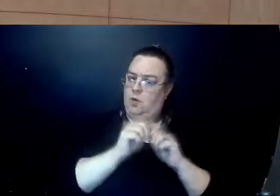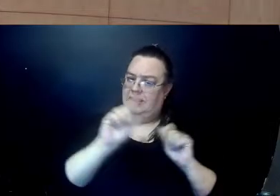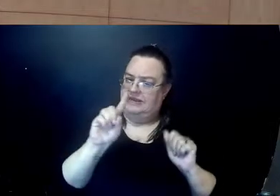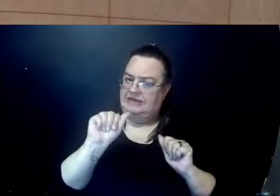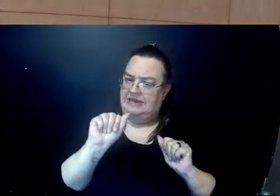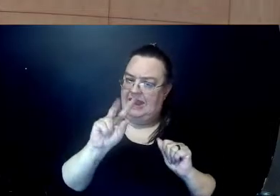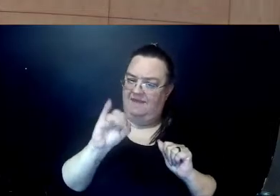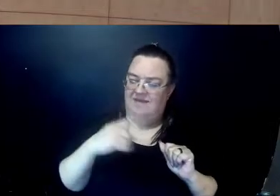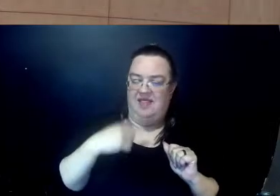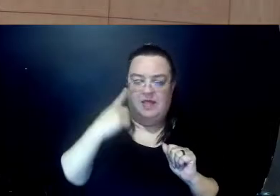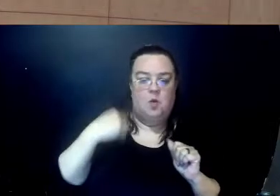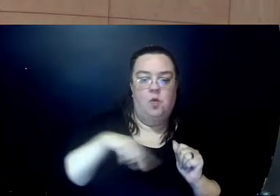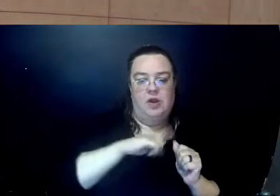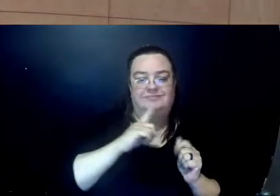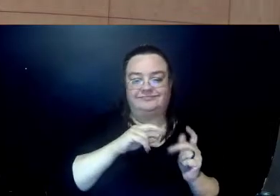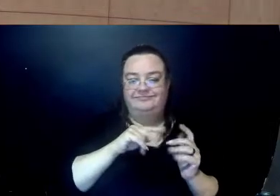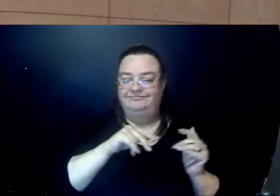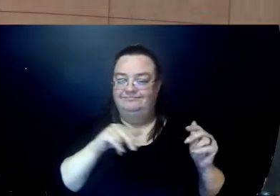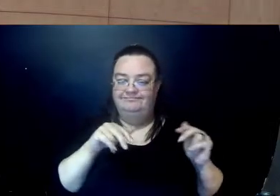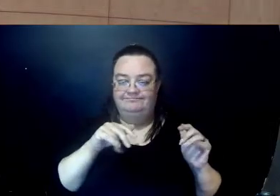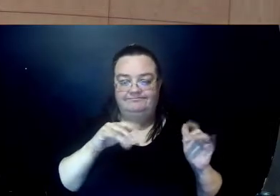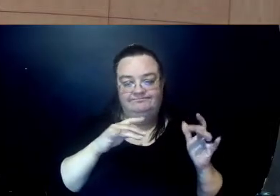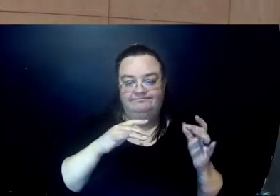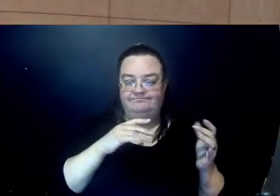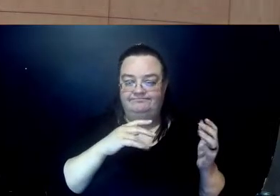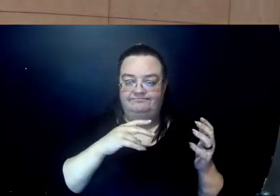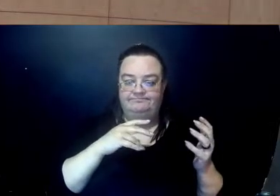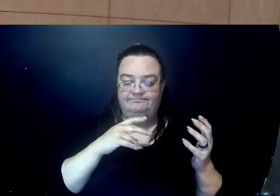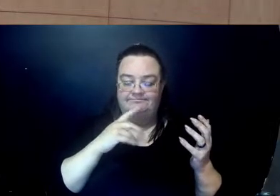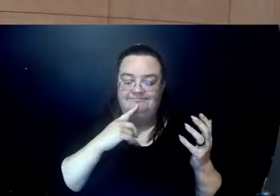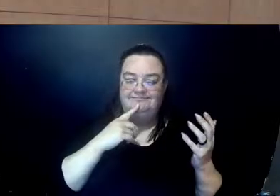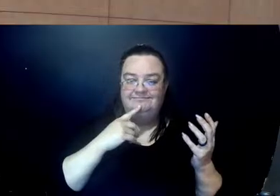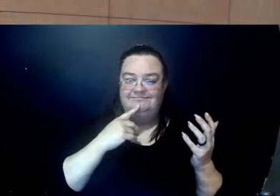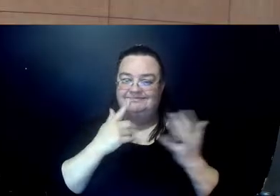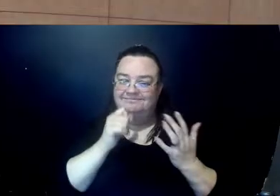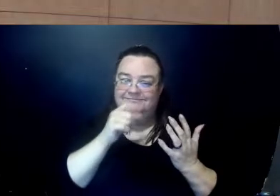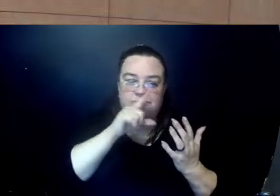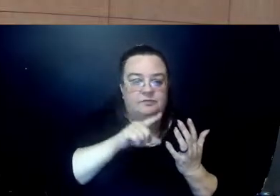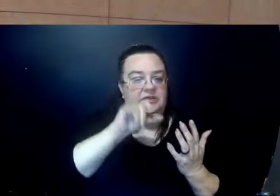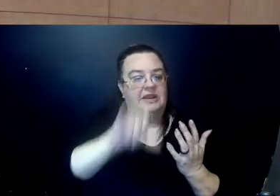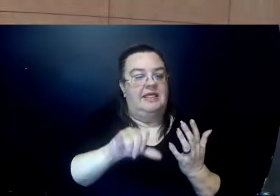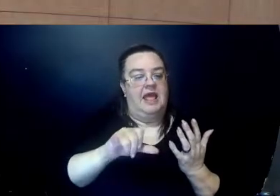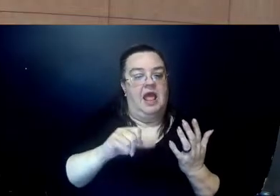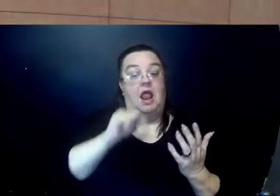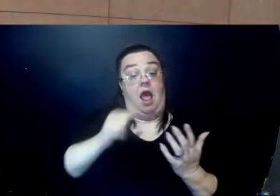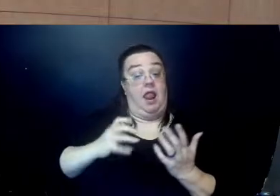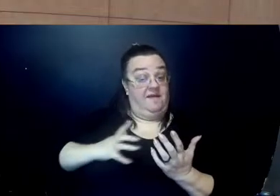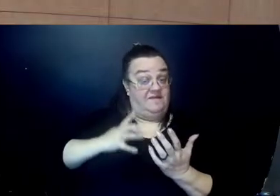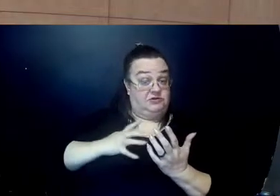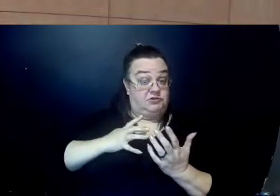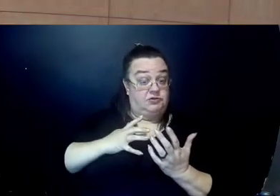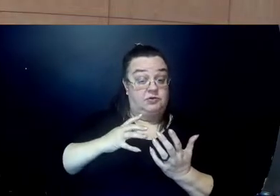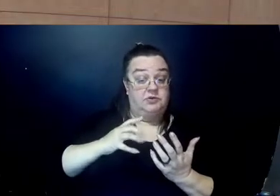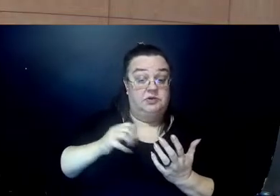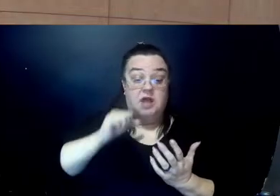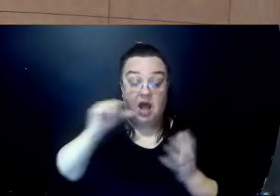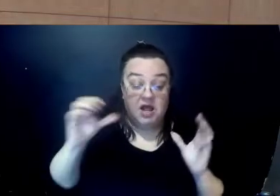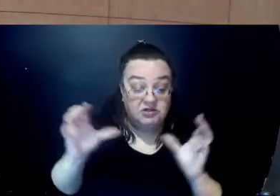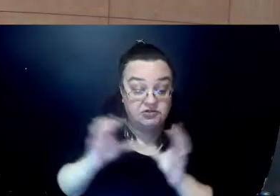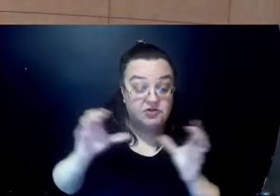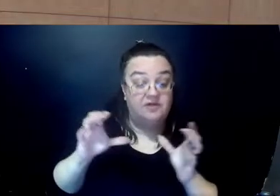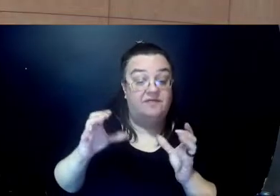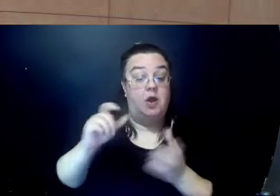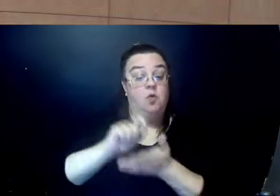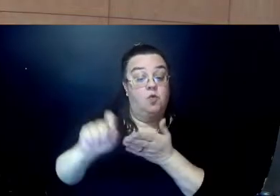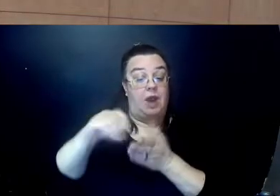the issue of whether your unofficial, uncertified write-in candidacy got you elected to